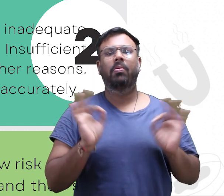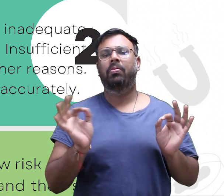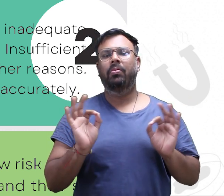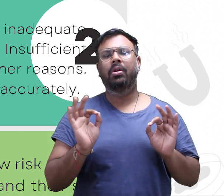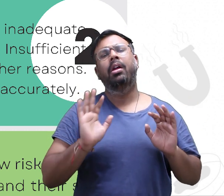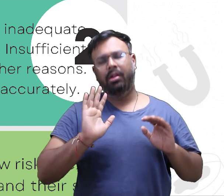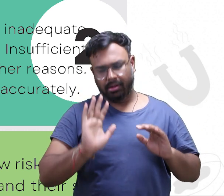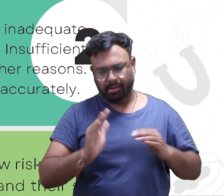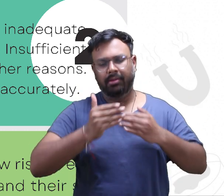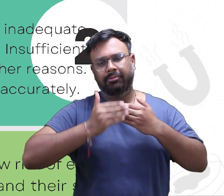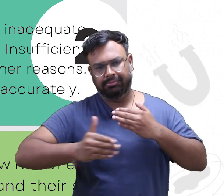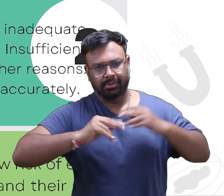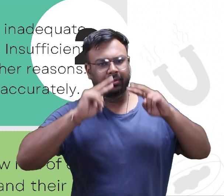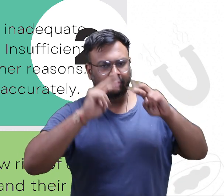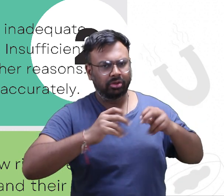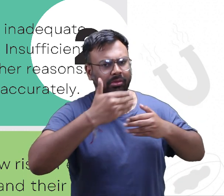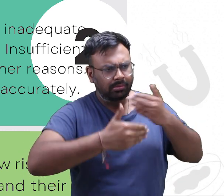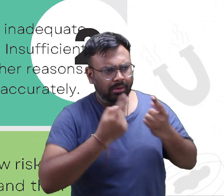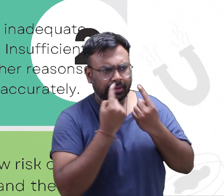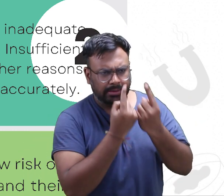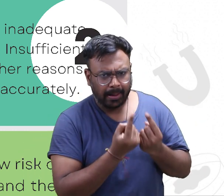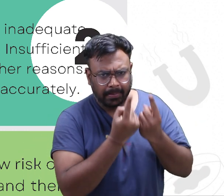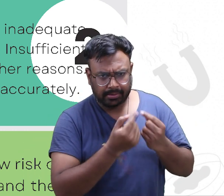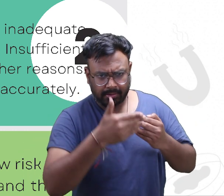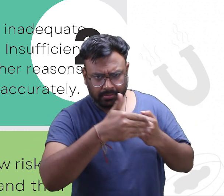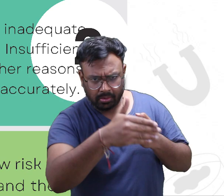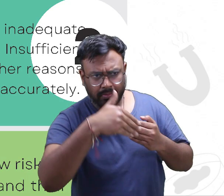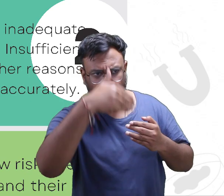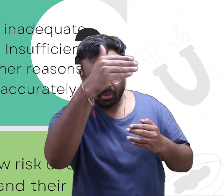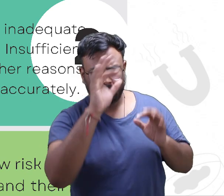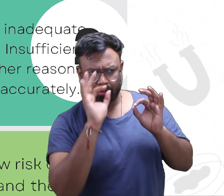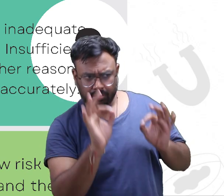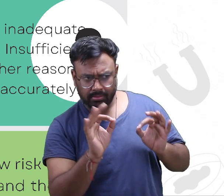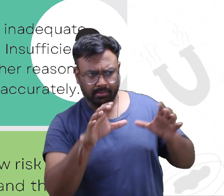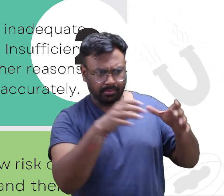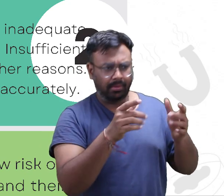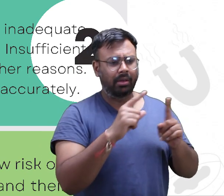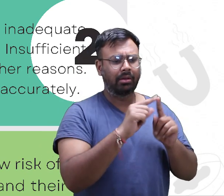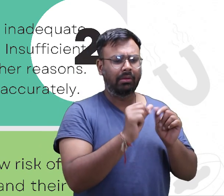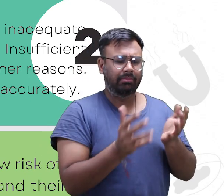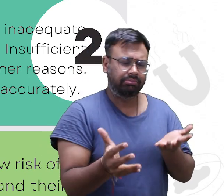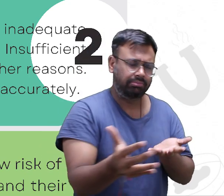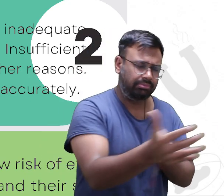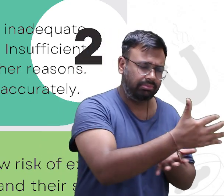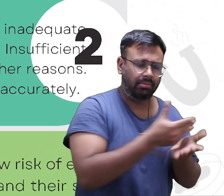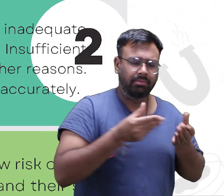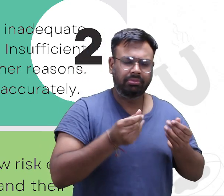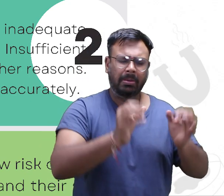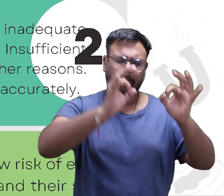insufficient data available to determine their conservation status. Further research